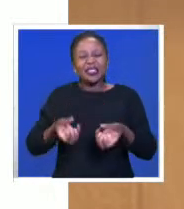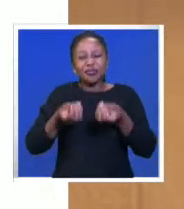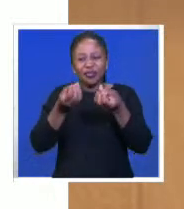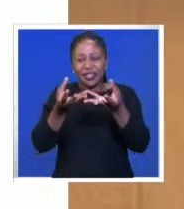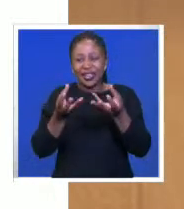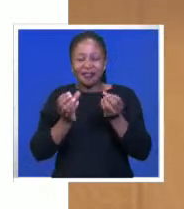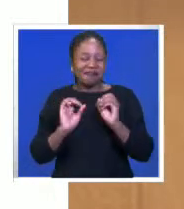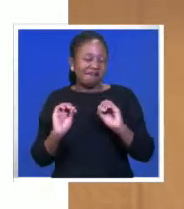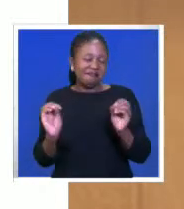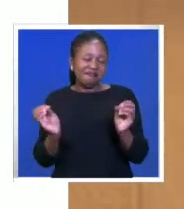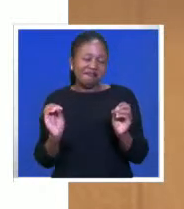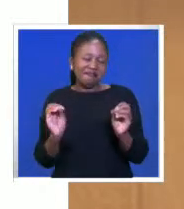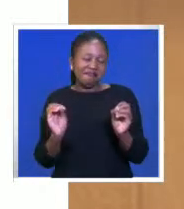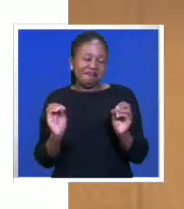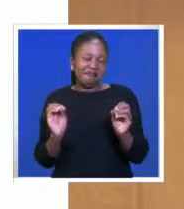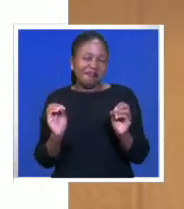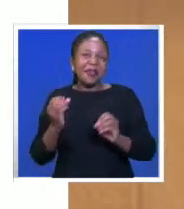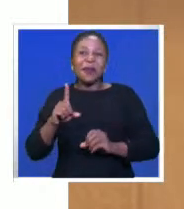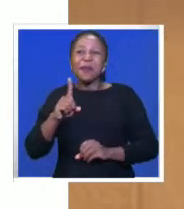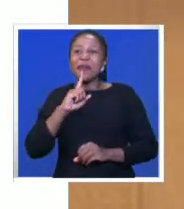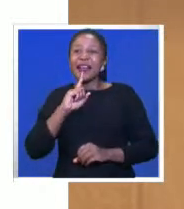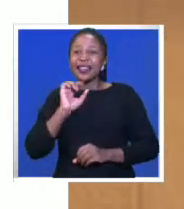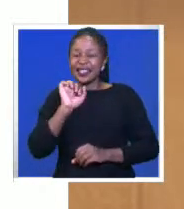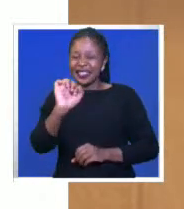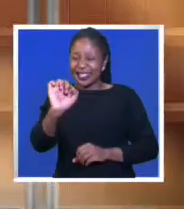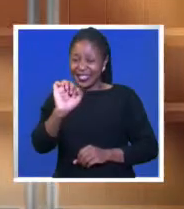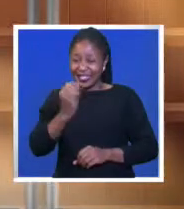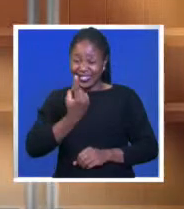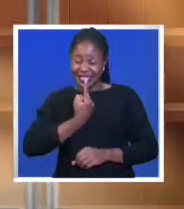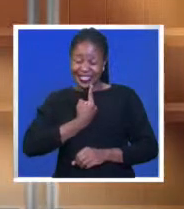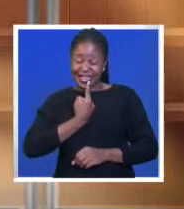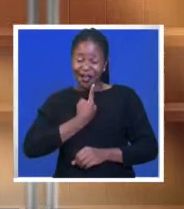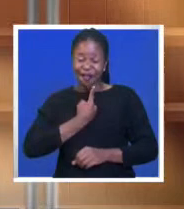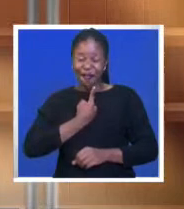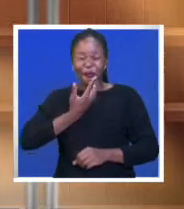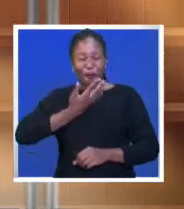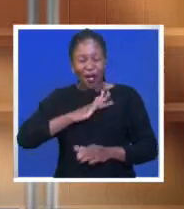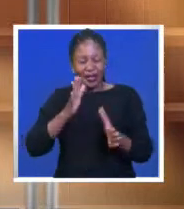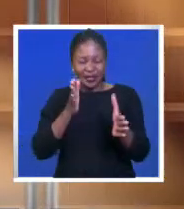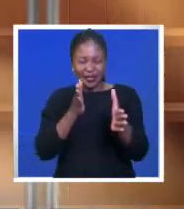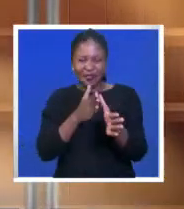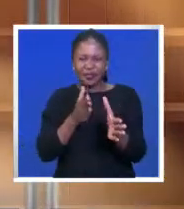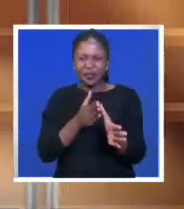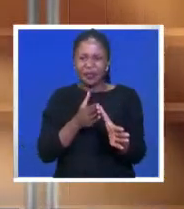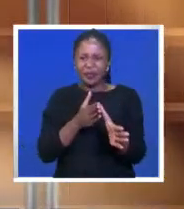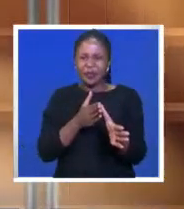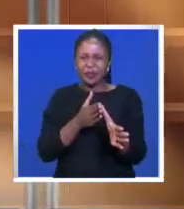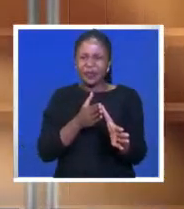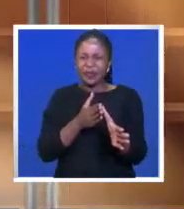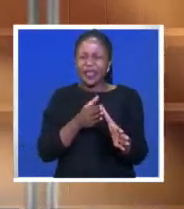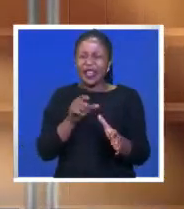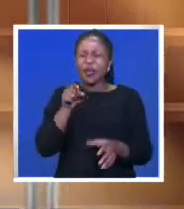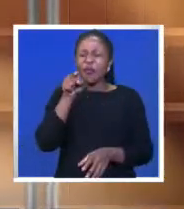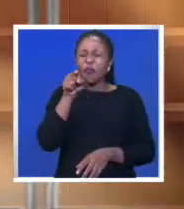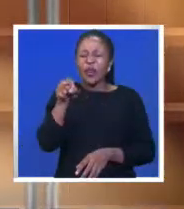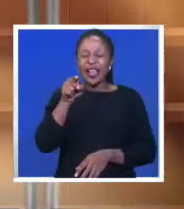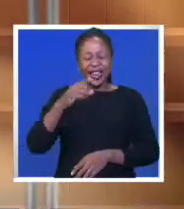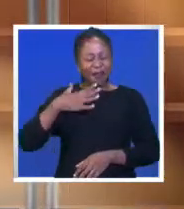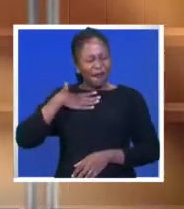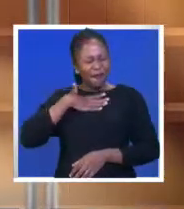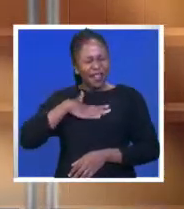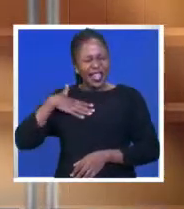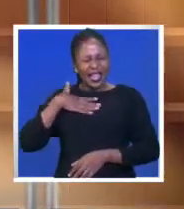is created in you about Edmond Dantes. This is a character-based